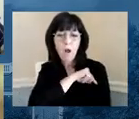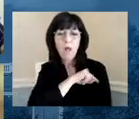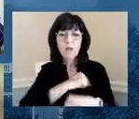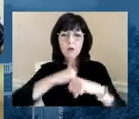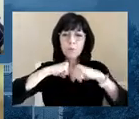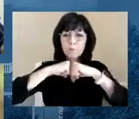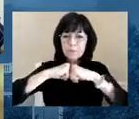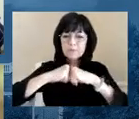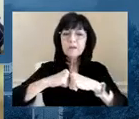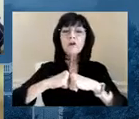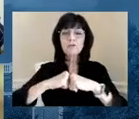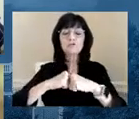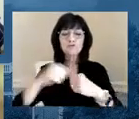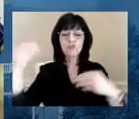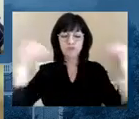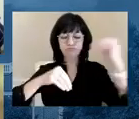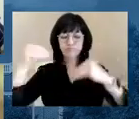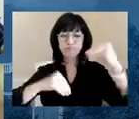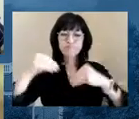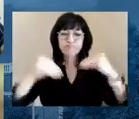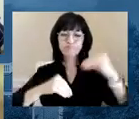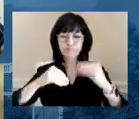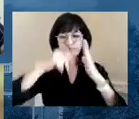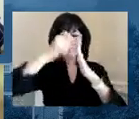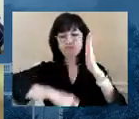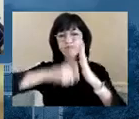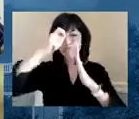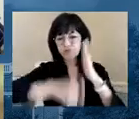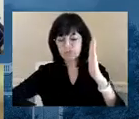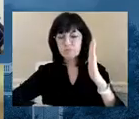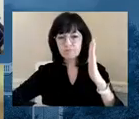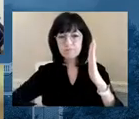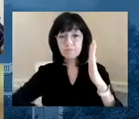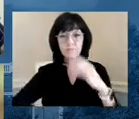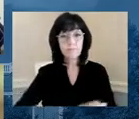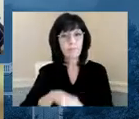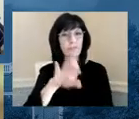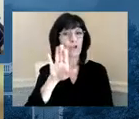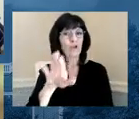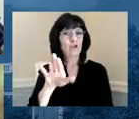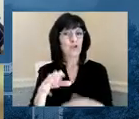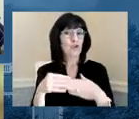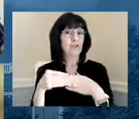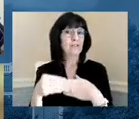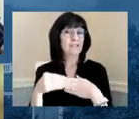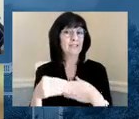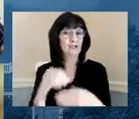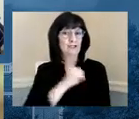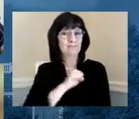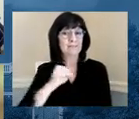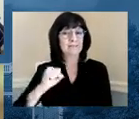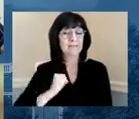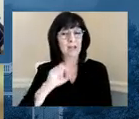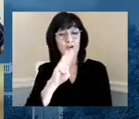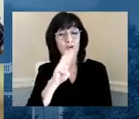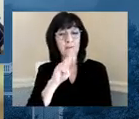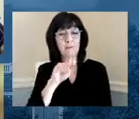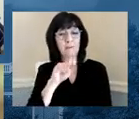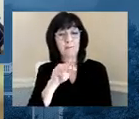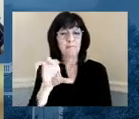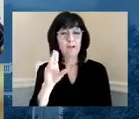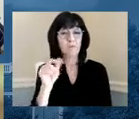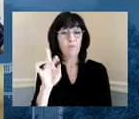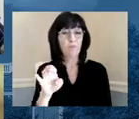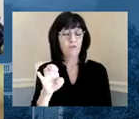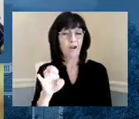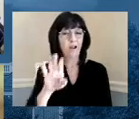this piece of legislation. We appreciate very much your leadership, Senator McBride, leadership over in the Senate. Thank